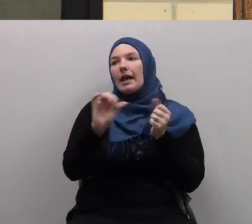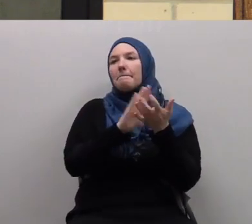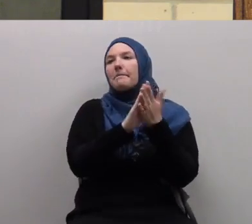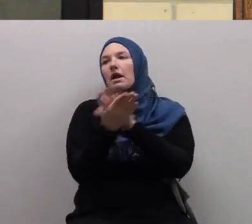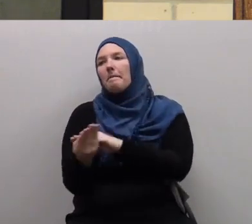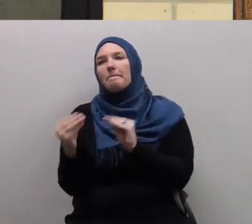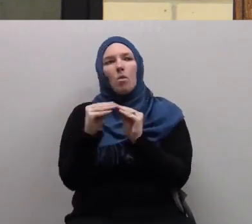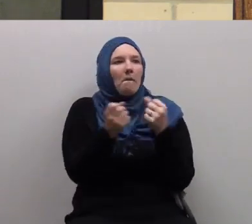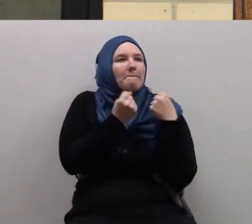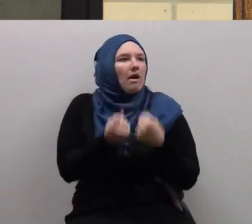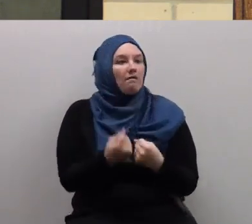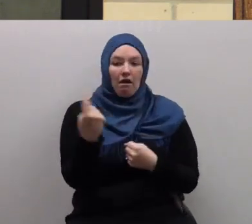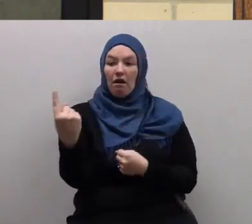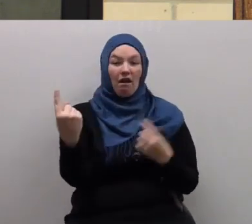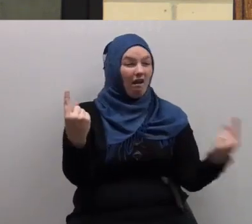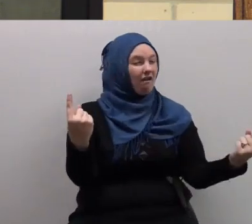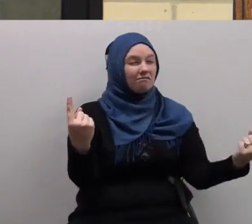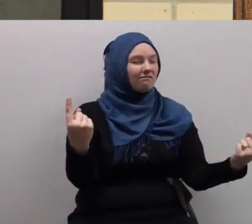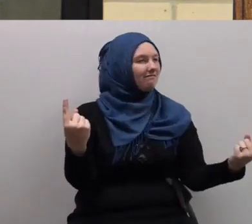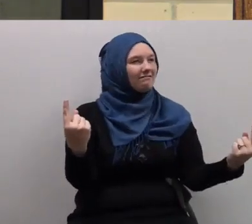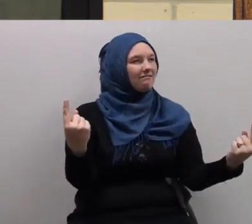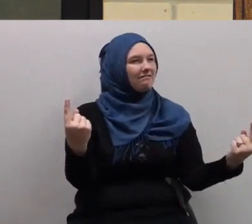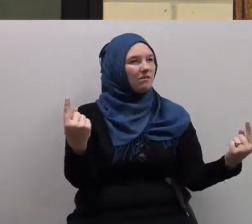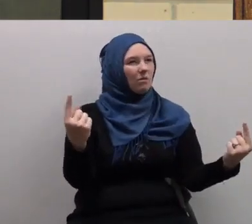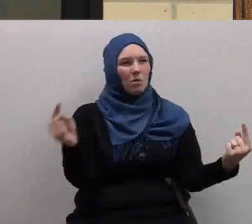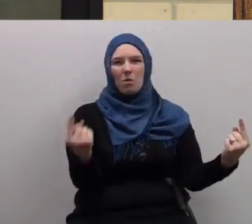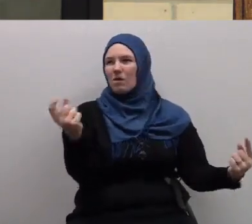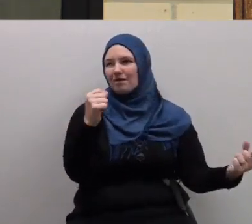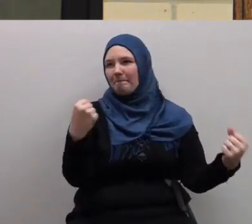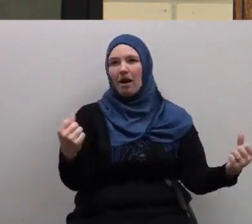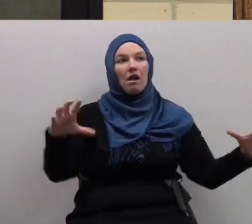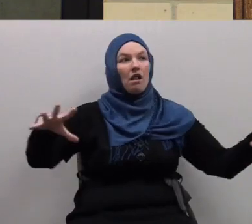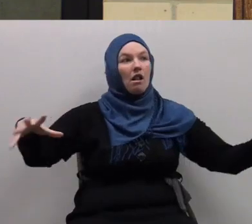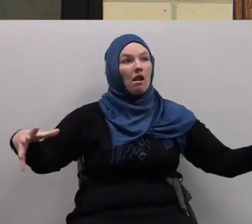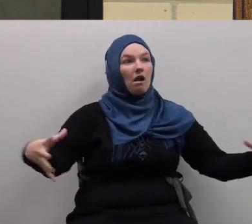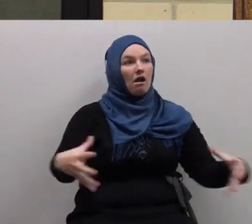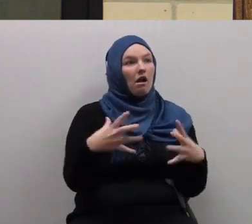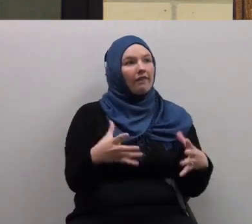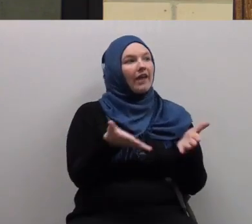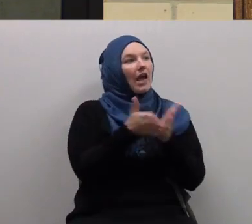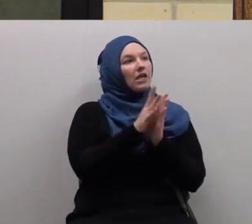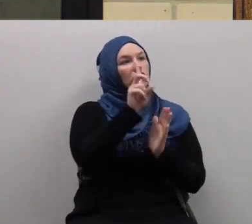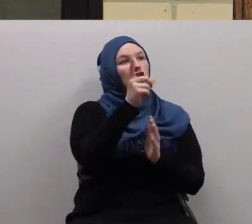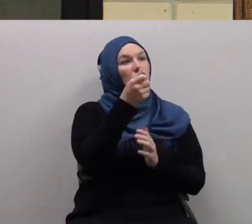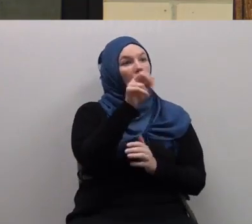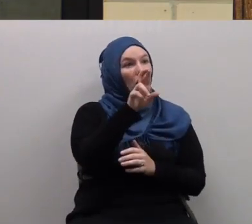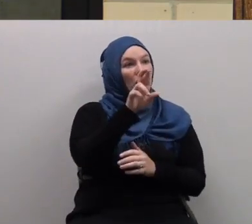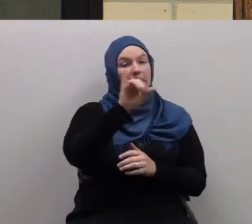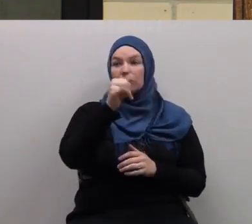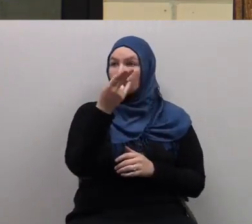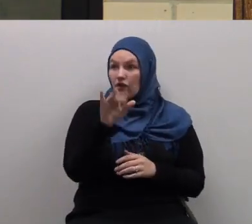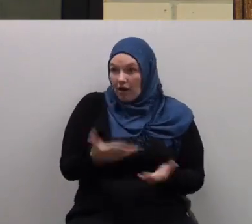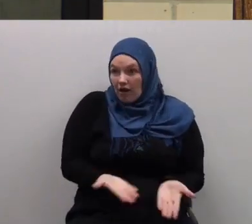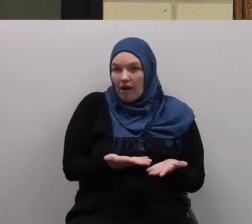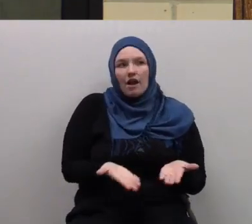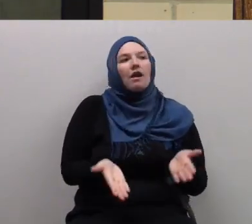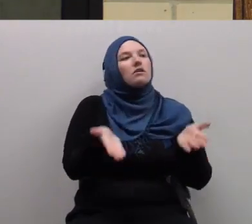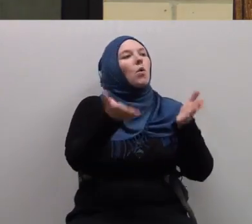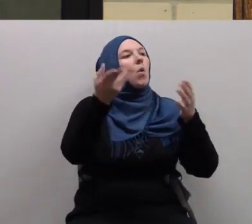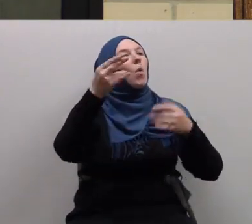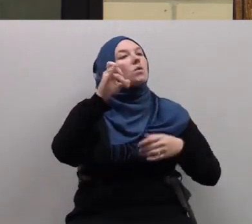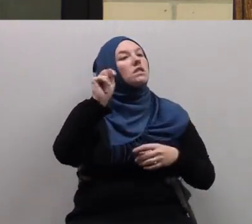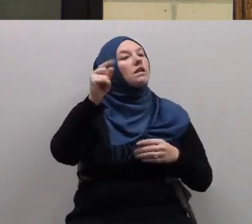more powerful than working as individuals. And they asked Dar al-Hijra to host a fundraising for them